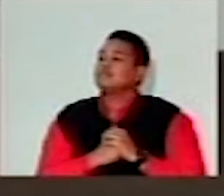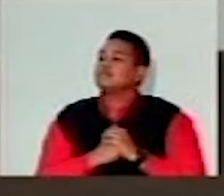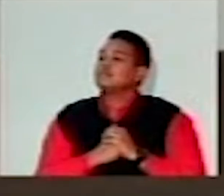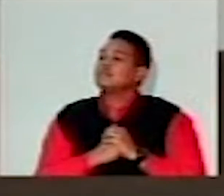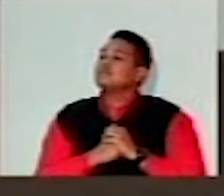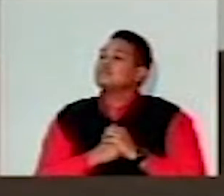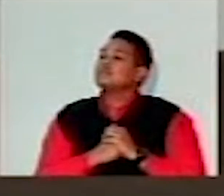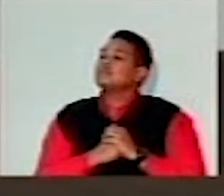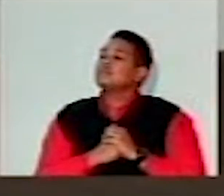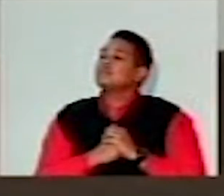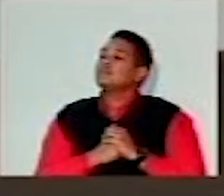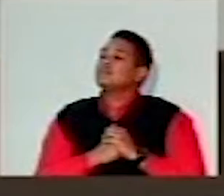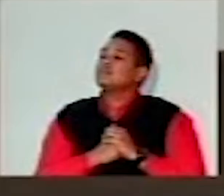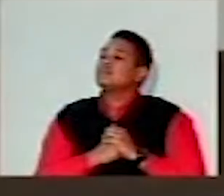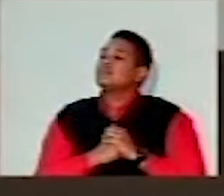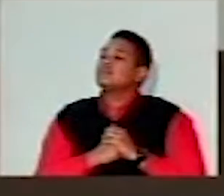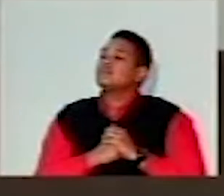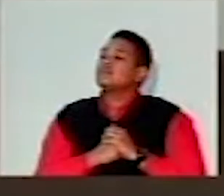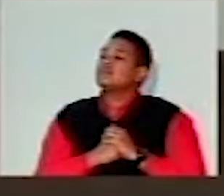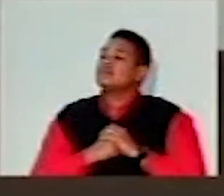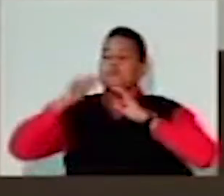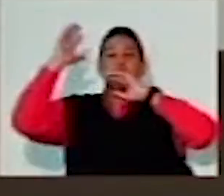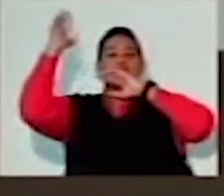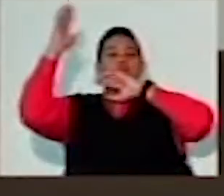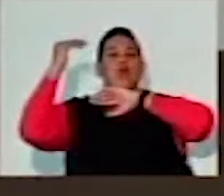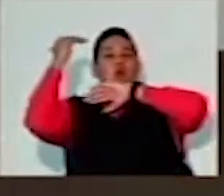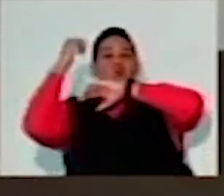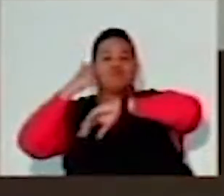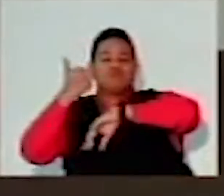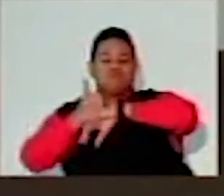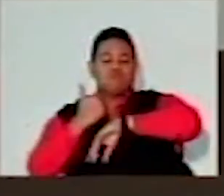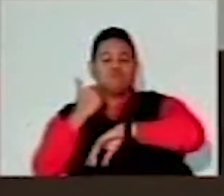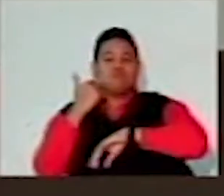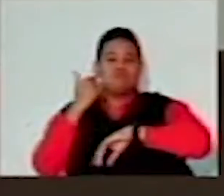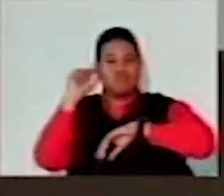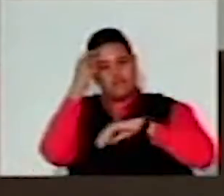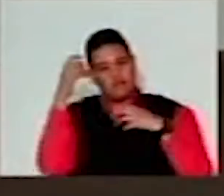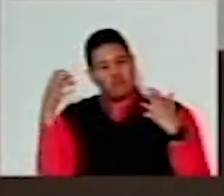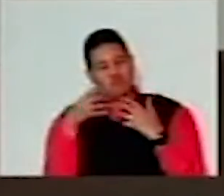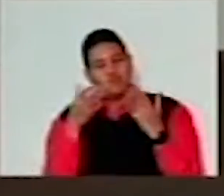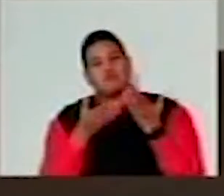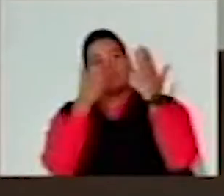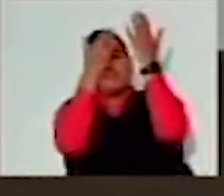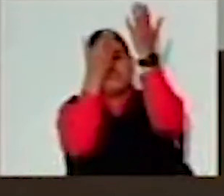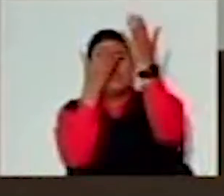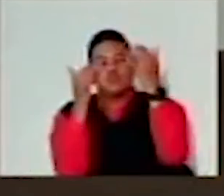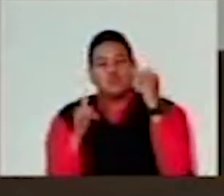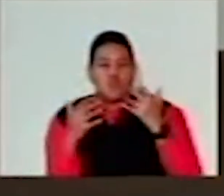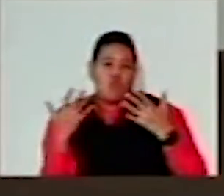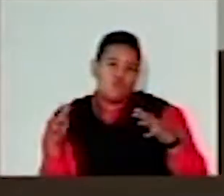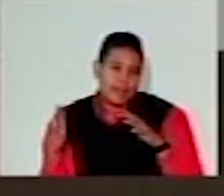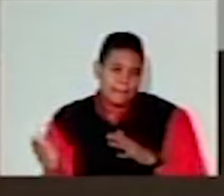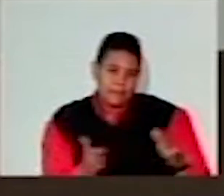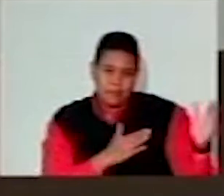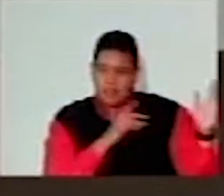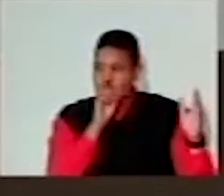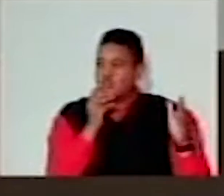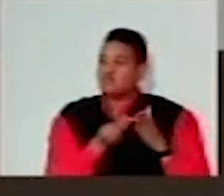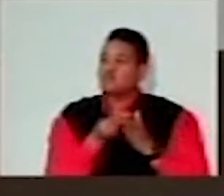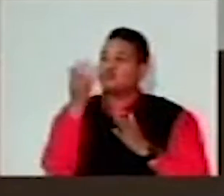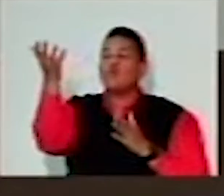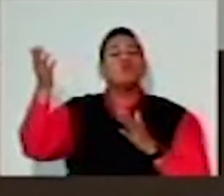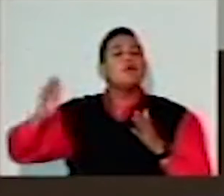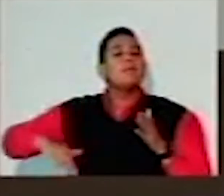to put in place a cabinet submission which is already prepared and should go to